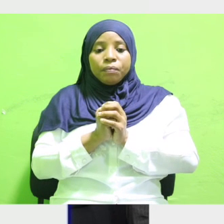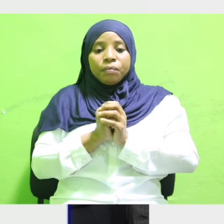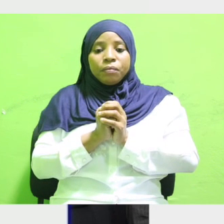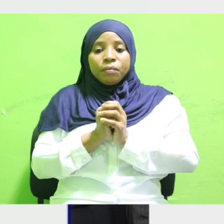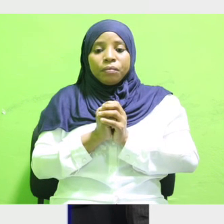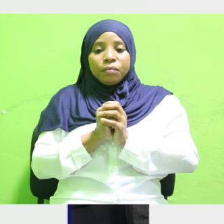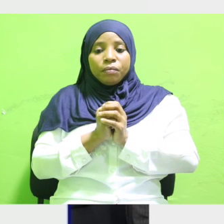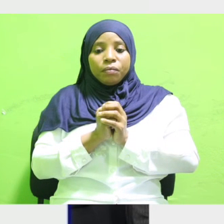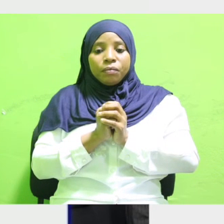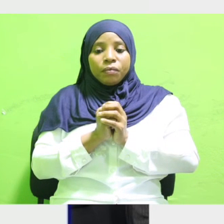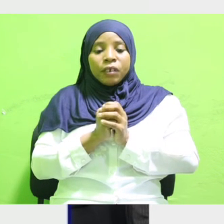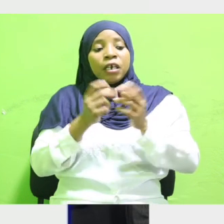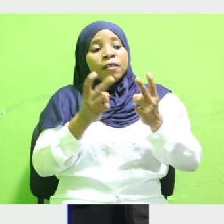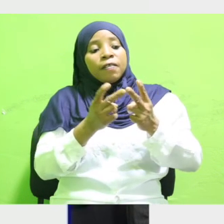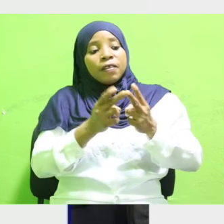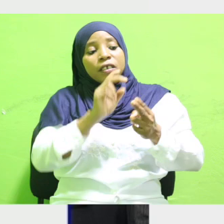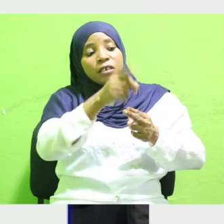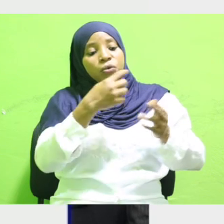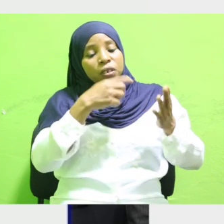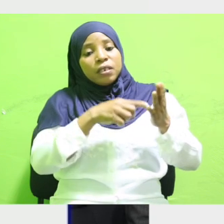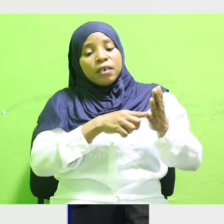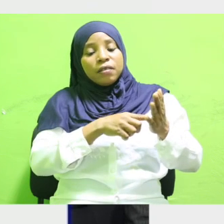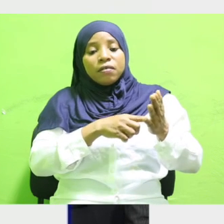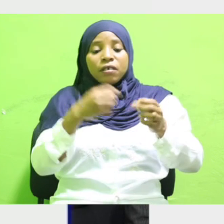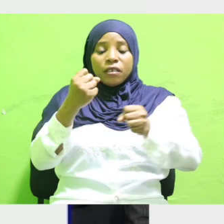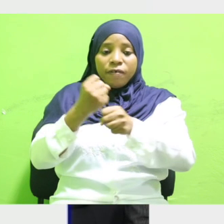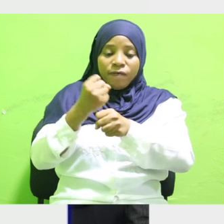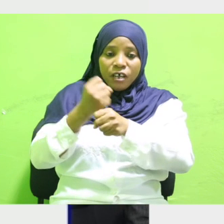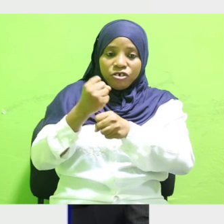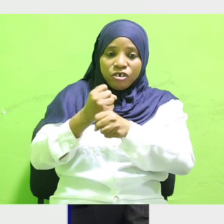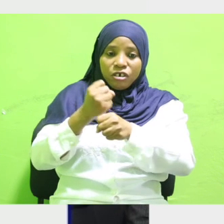skeleton also has a function as a manufacturing site.